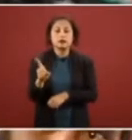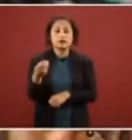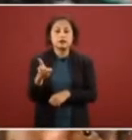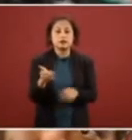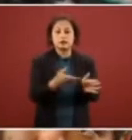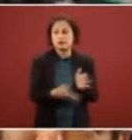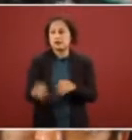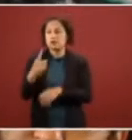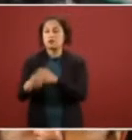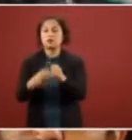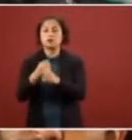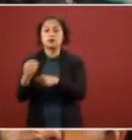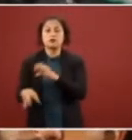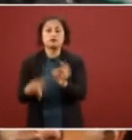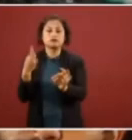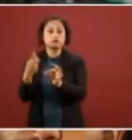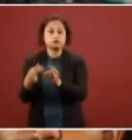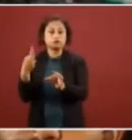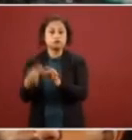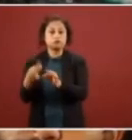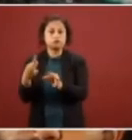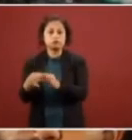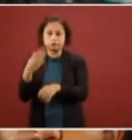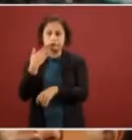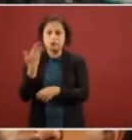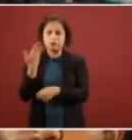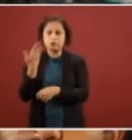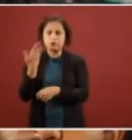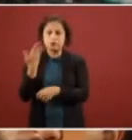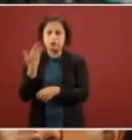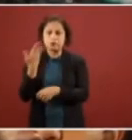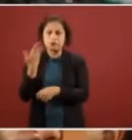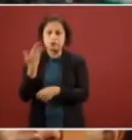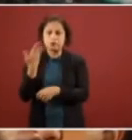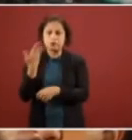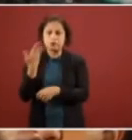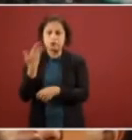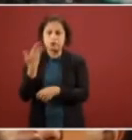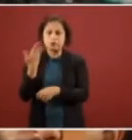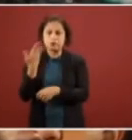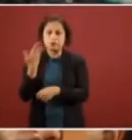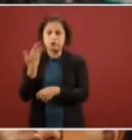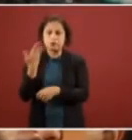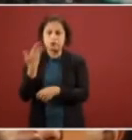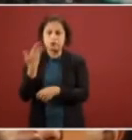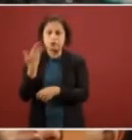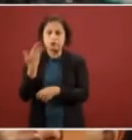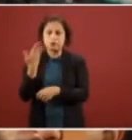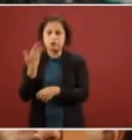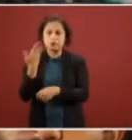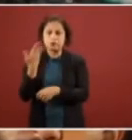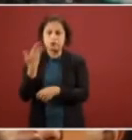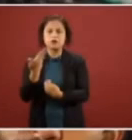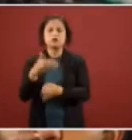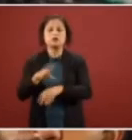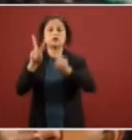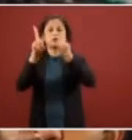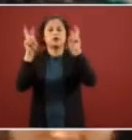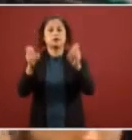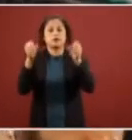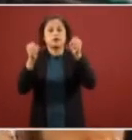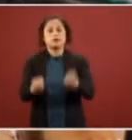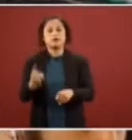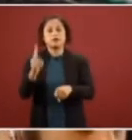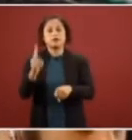Mexicans. Quicanos principalmente en materia de seguridad que pueda particularly in the matter of security cumplir